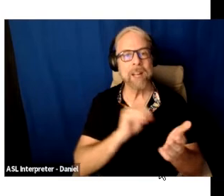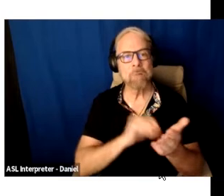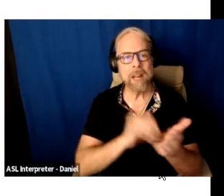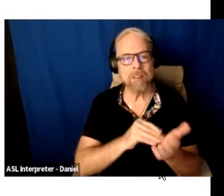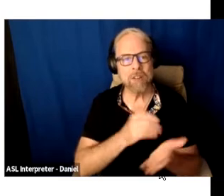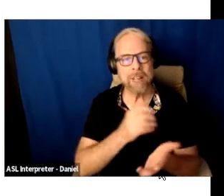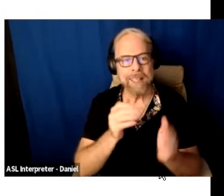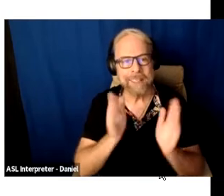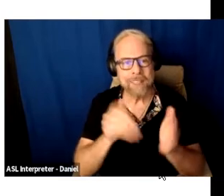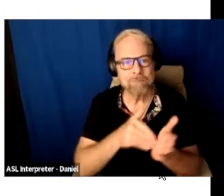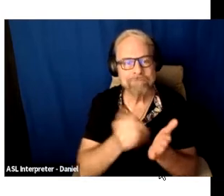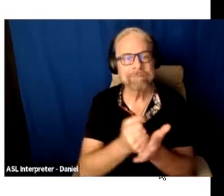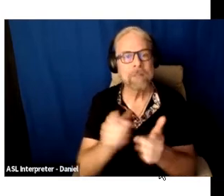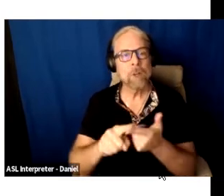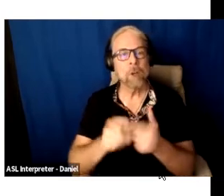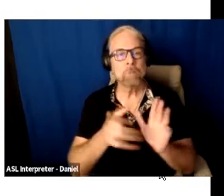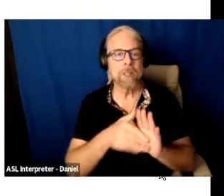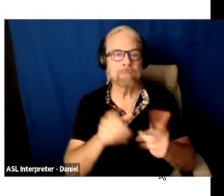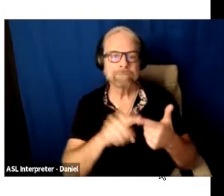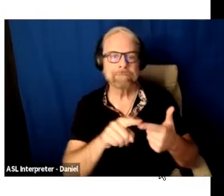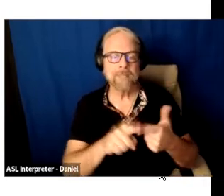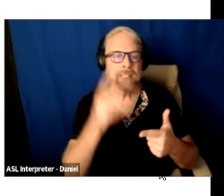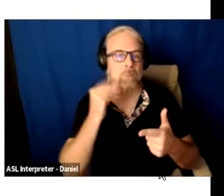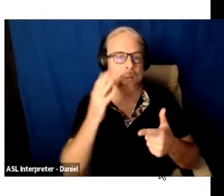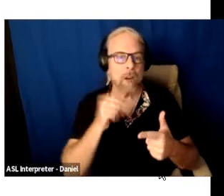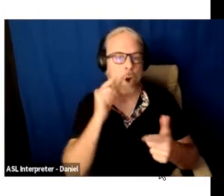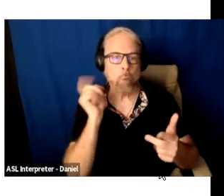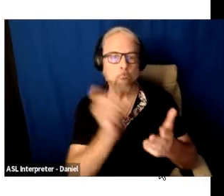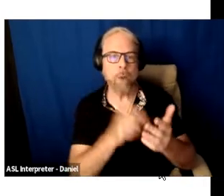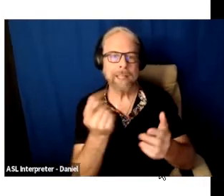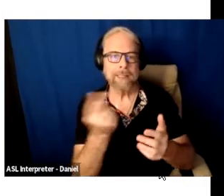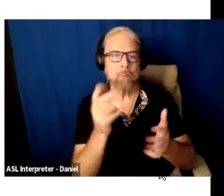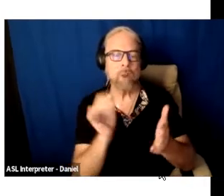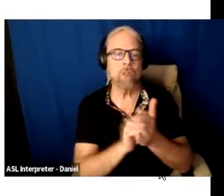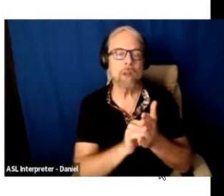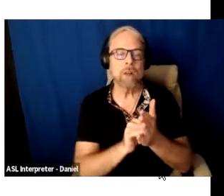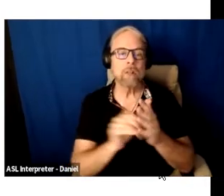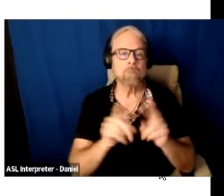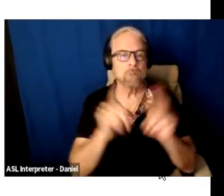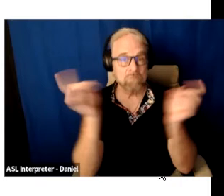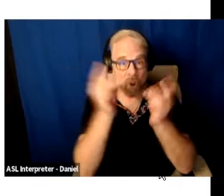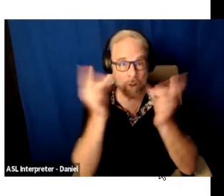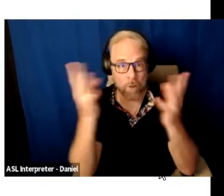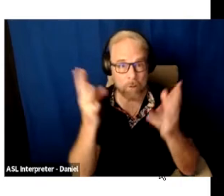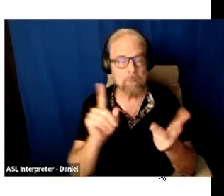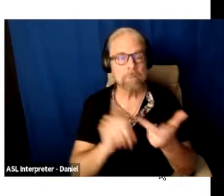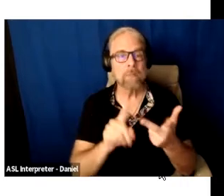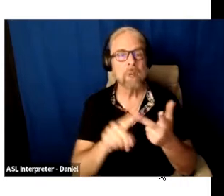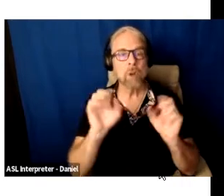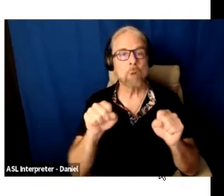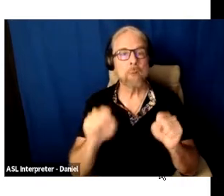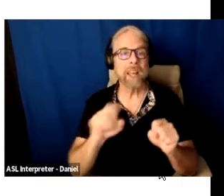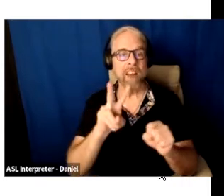could be experiencing or witnessing something that is quite horrific. It could be being a